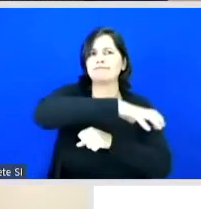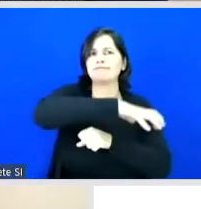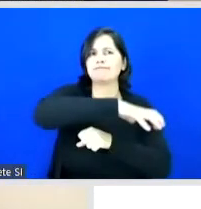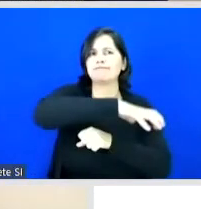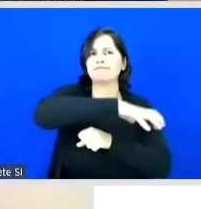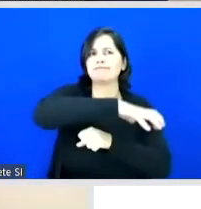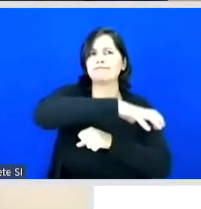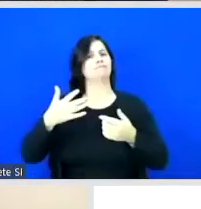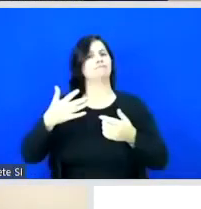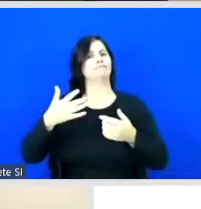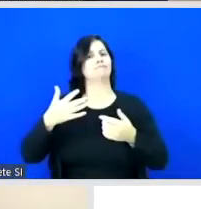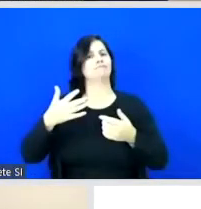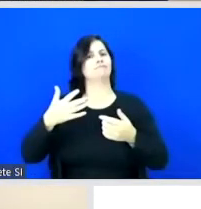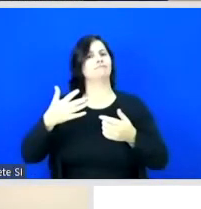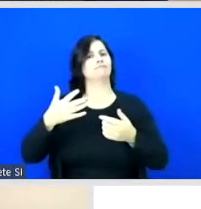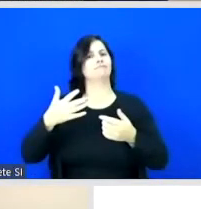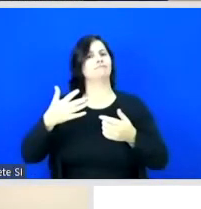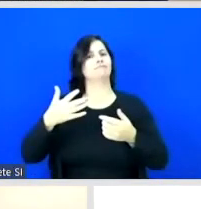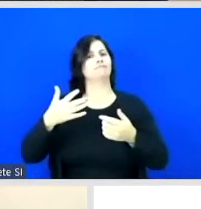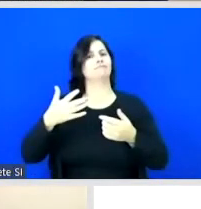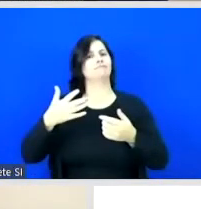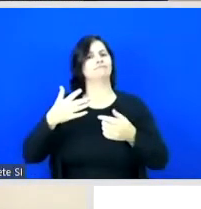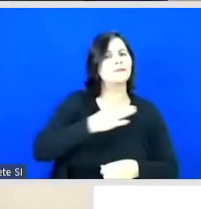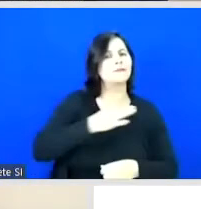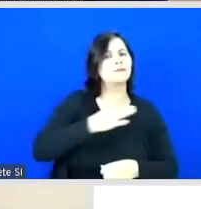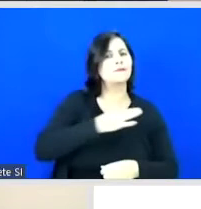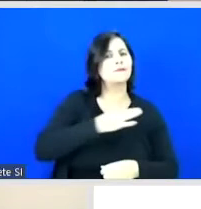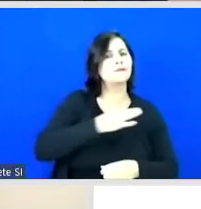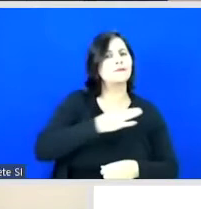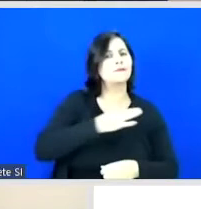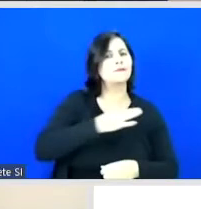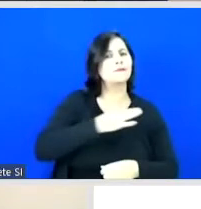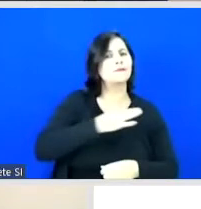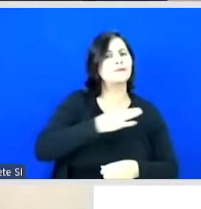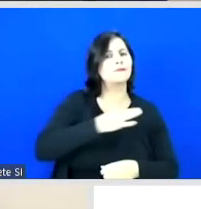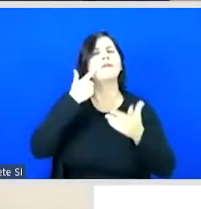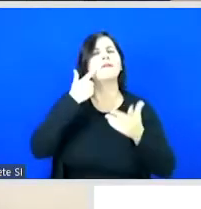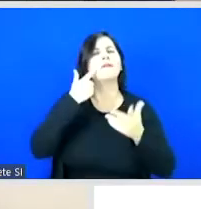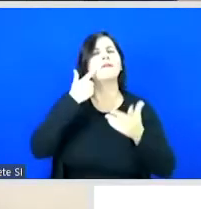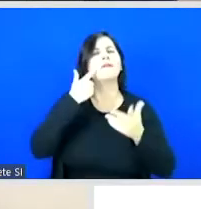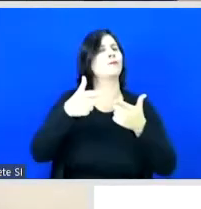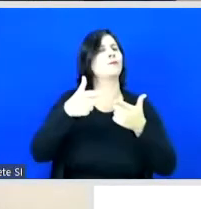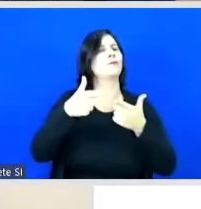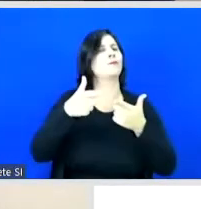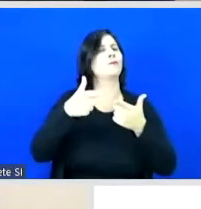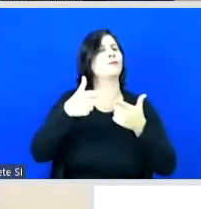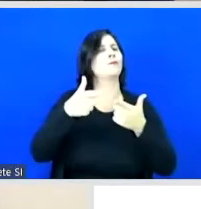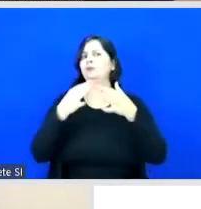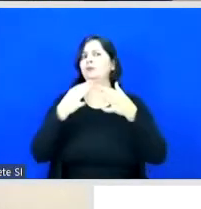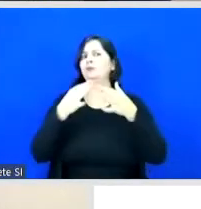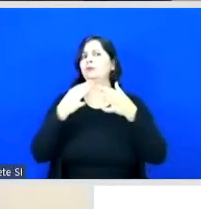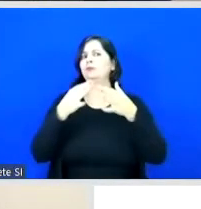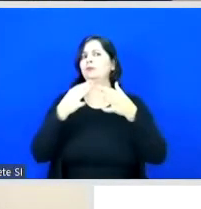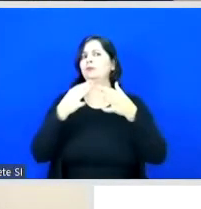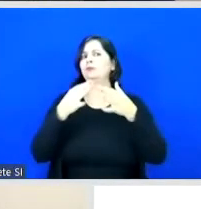of that enables them to use these resources for themselves and their family. So one of the